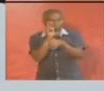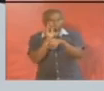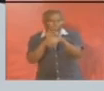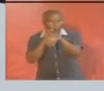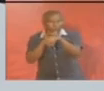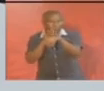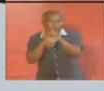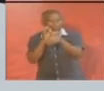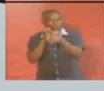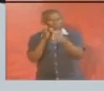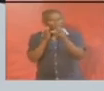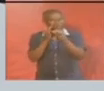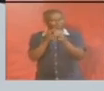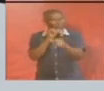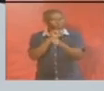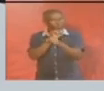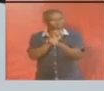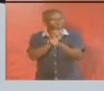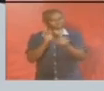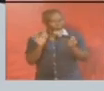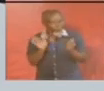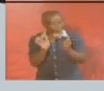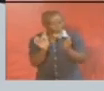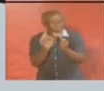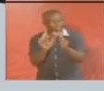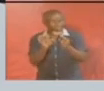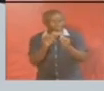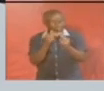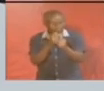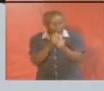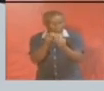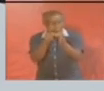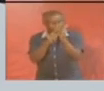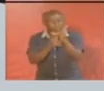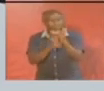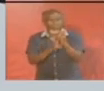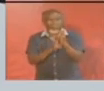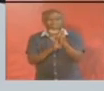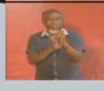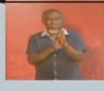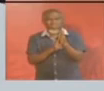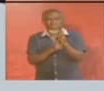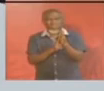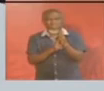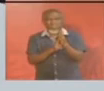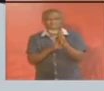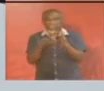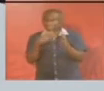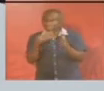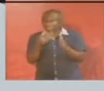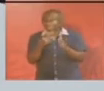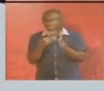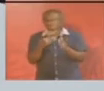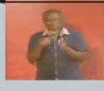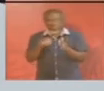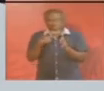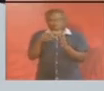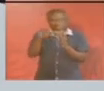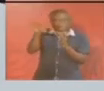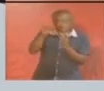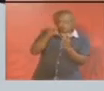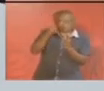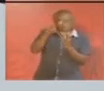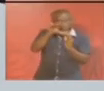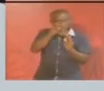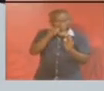is a global issue. I follow what health ministers, presidents, prime ministers, public health experts